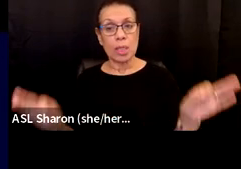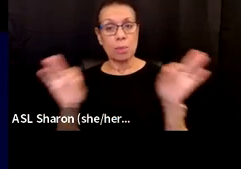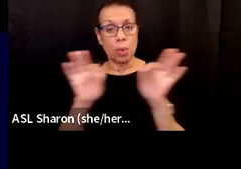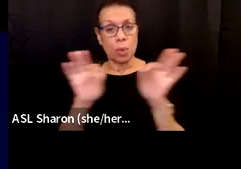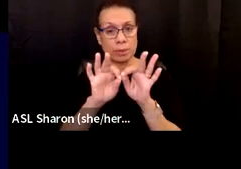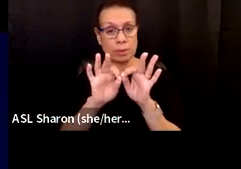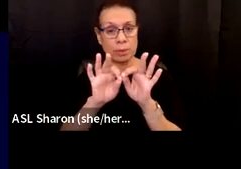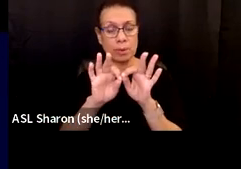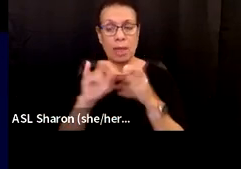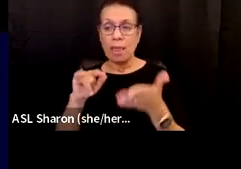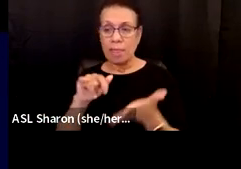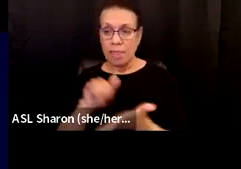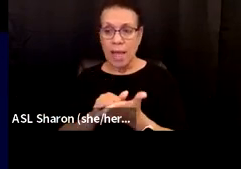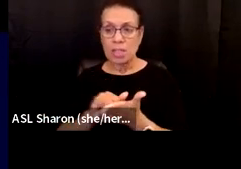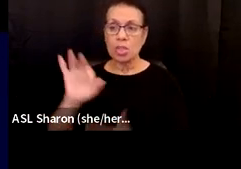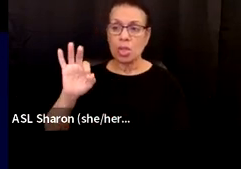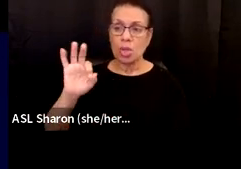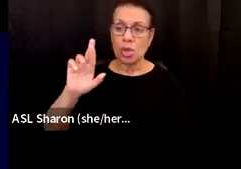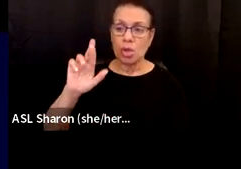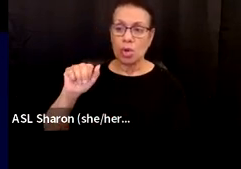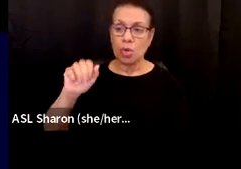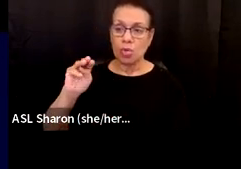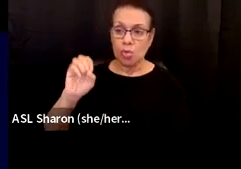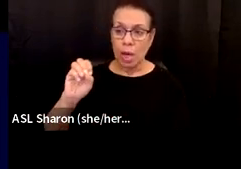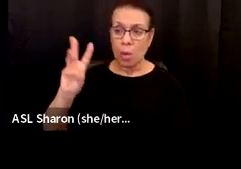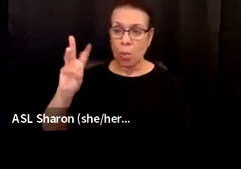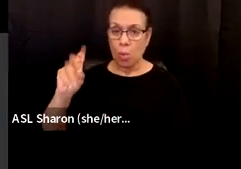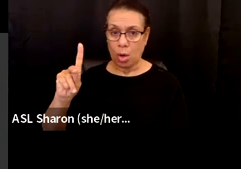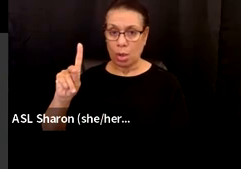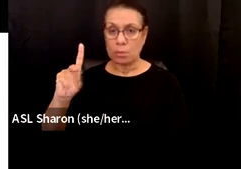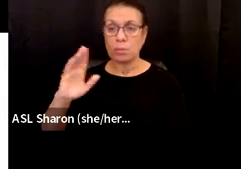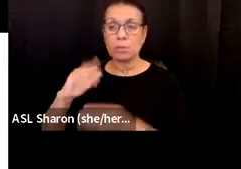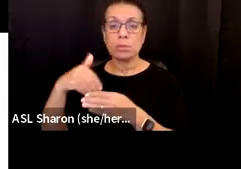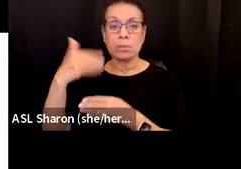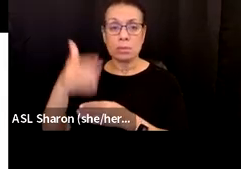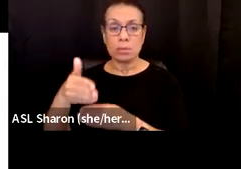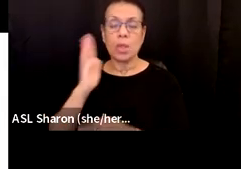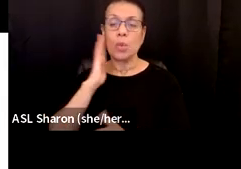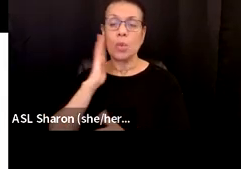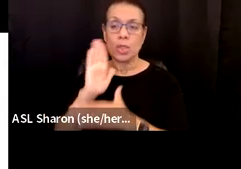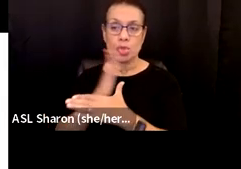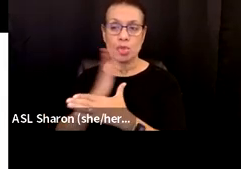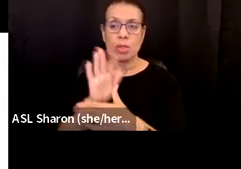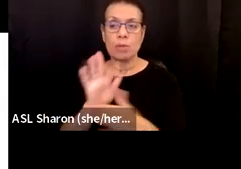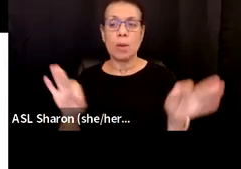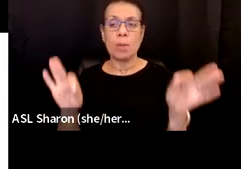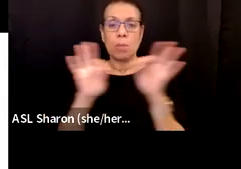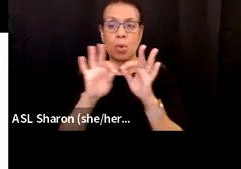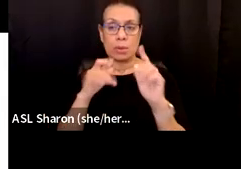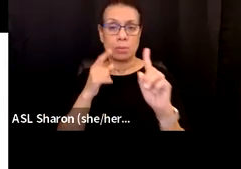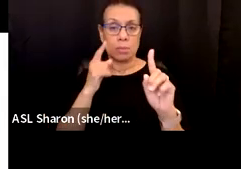undergirds everything that we're trying to do and so on the next slide it will share some of the key principles on slide